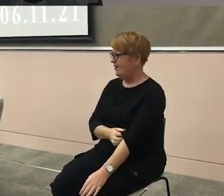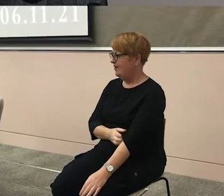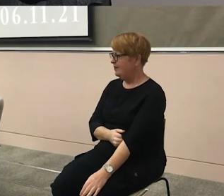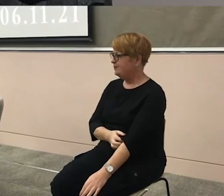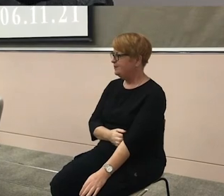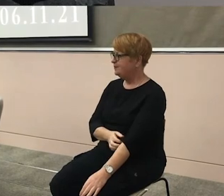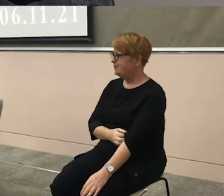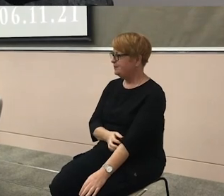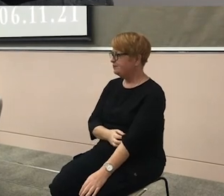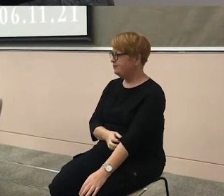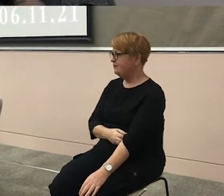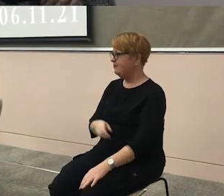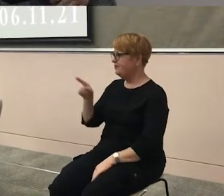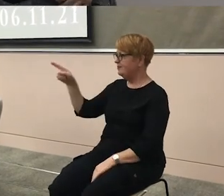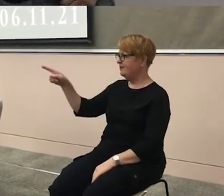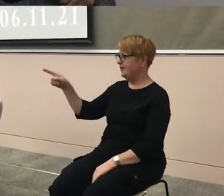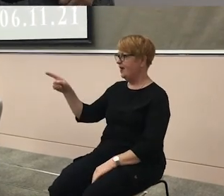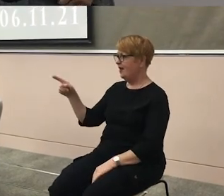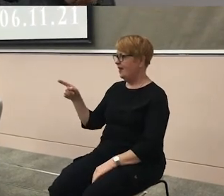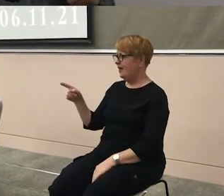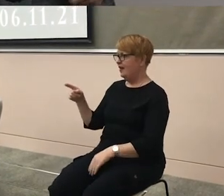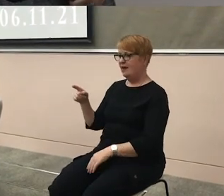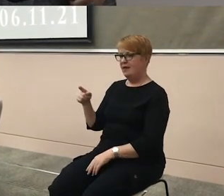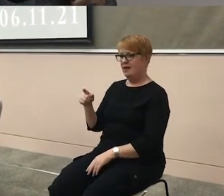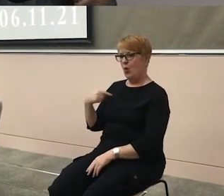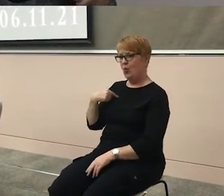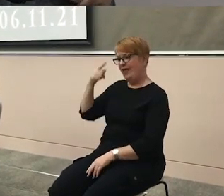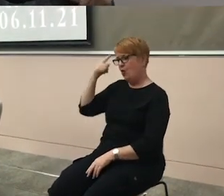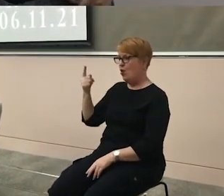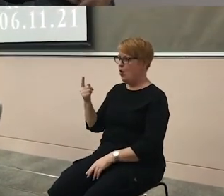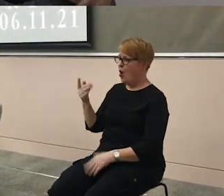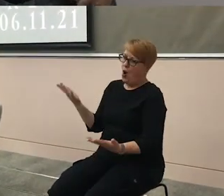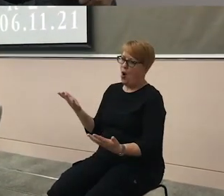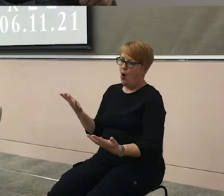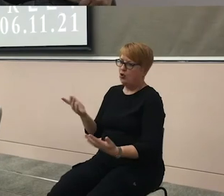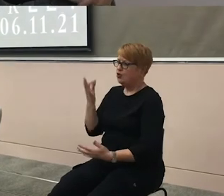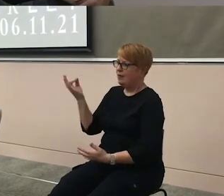Something we take for granted. Somebody would ask to, you know, do